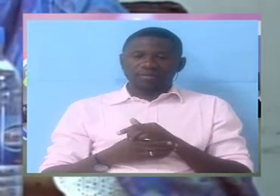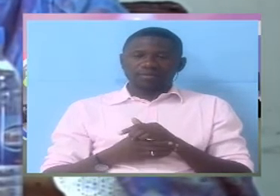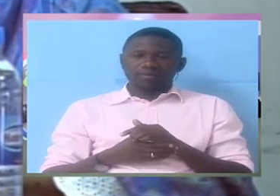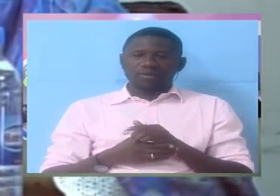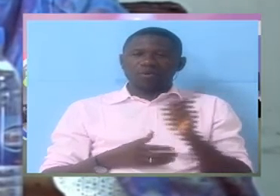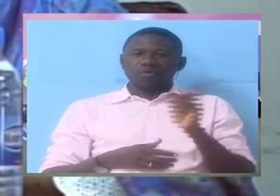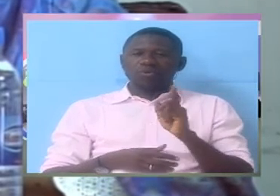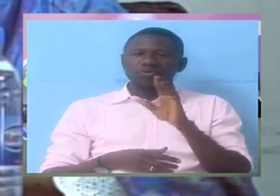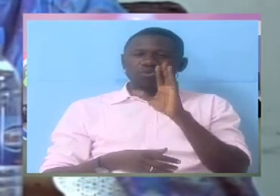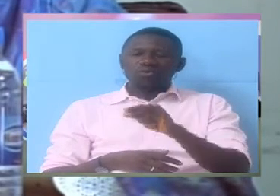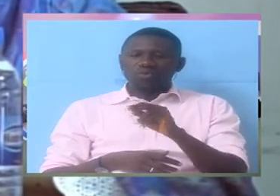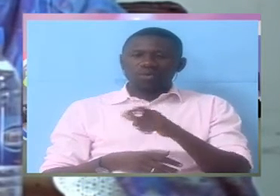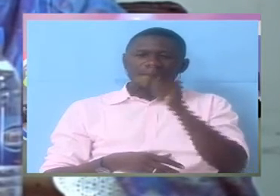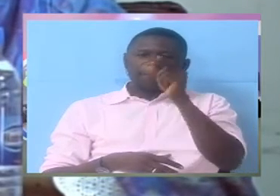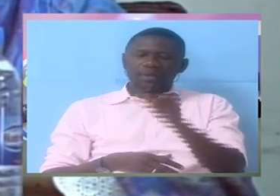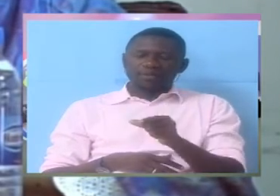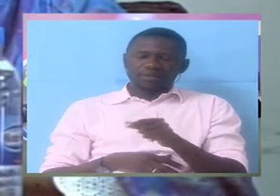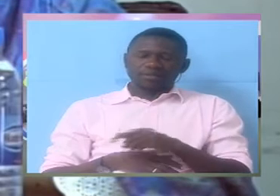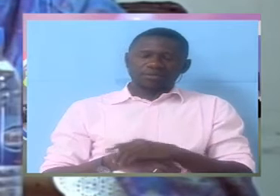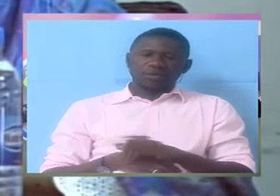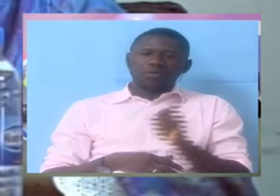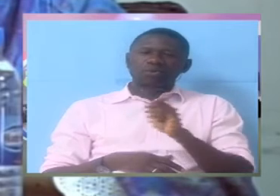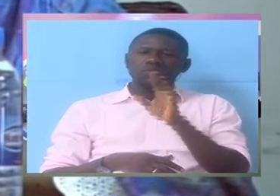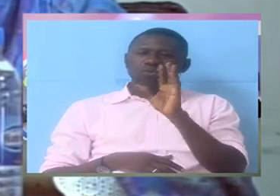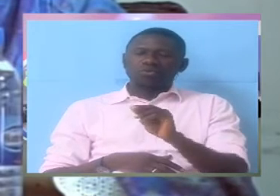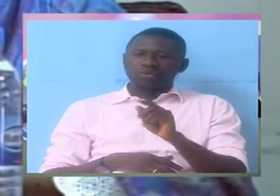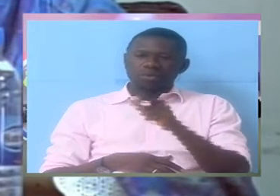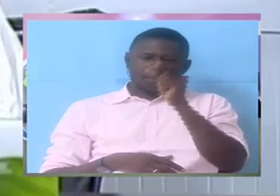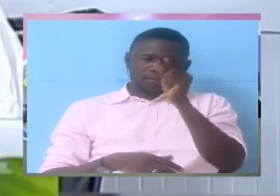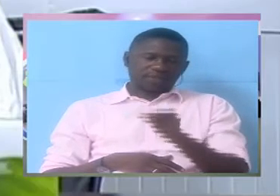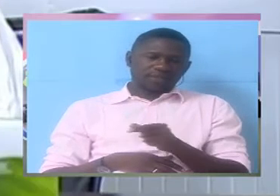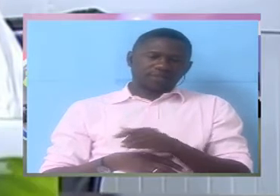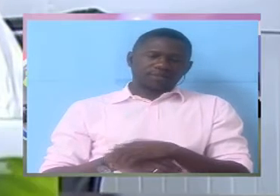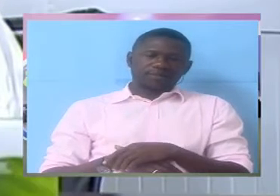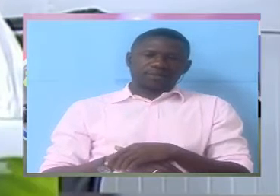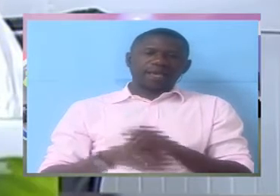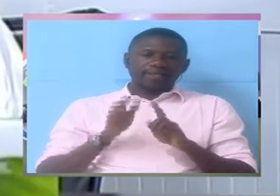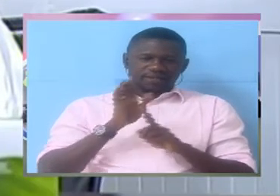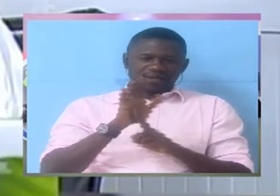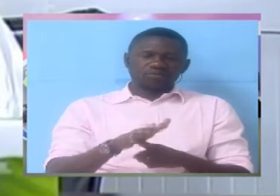what would you have done to the person? Well,